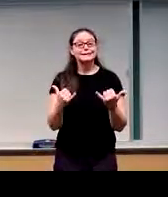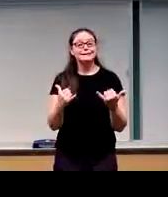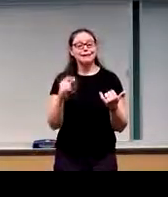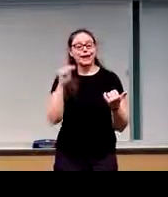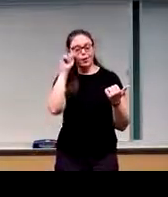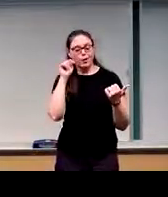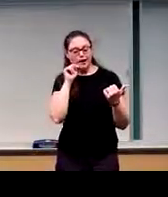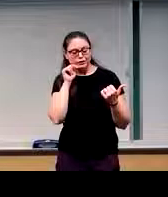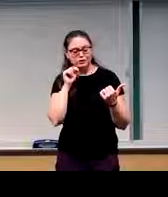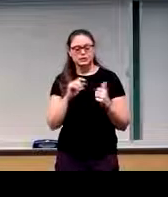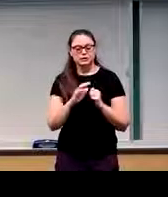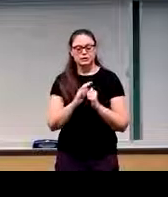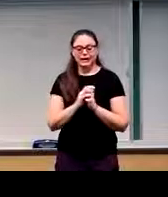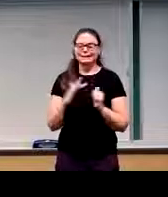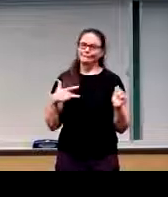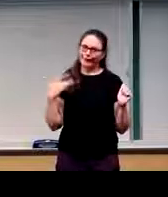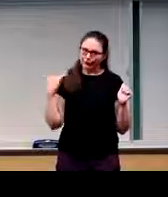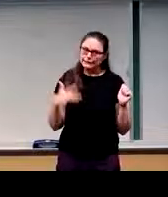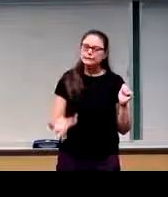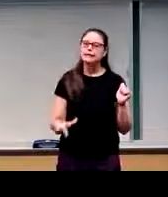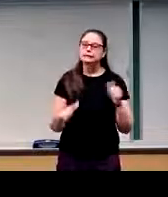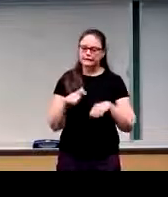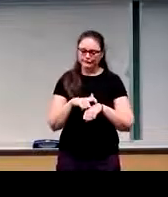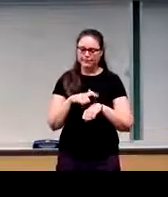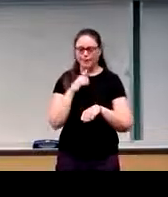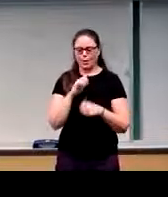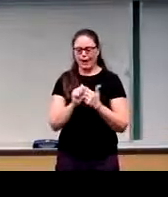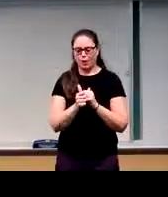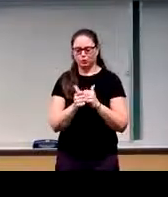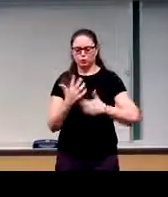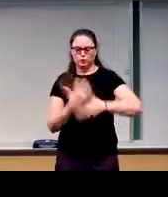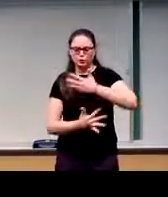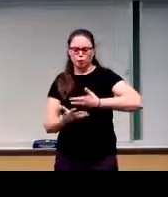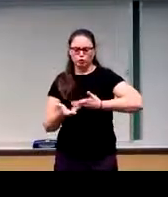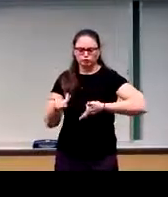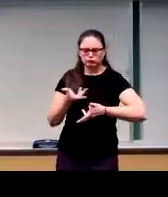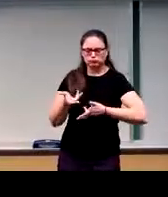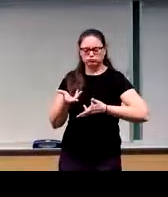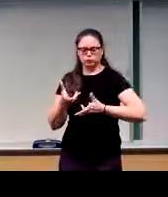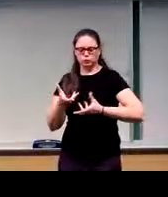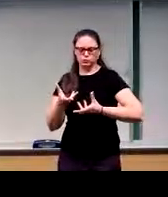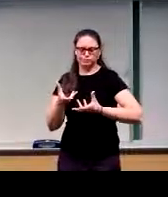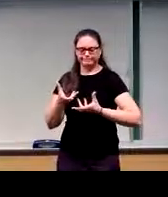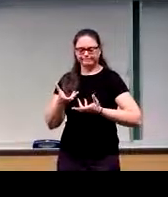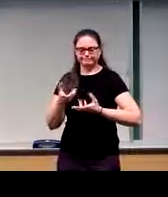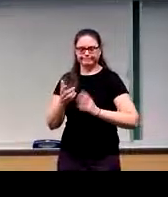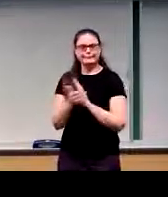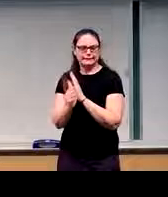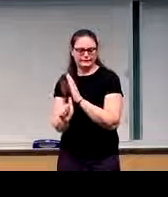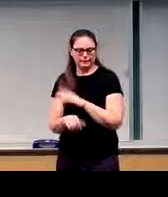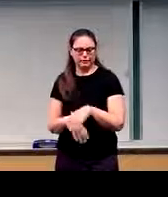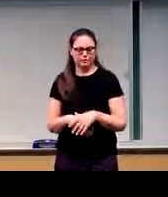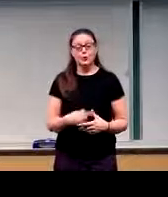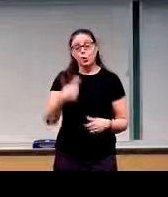period for adapting to the social environment. During adolescence, areas of the social